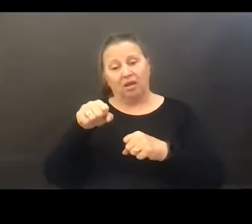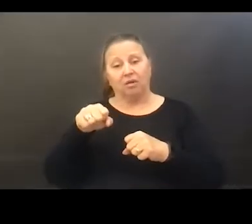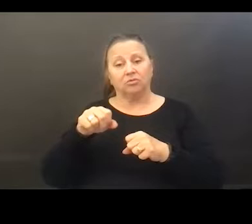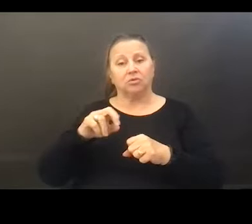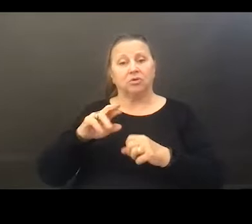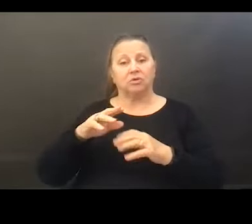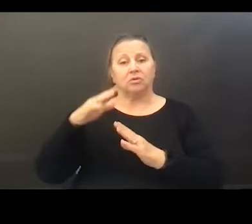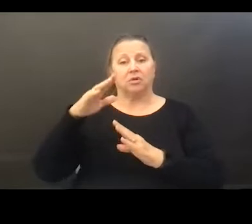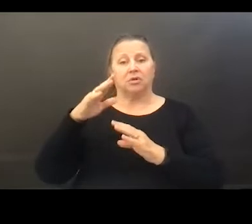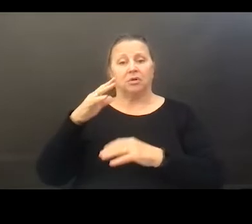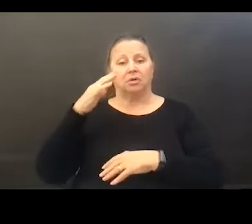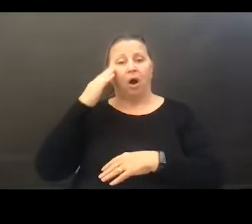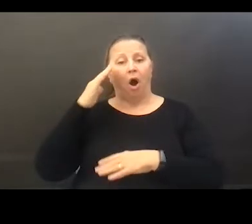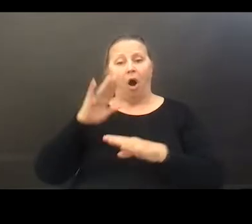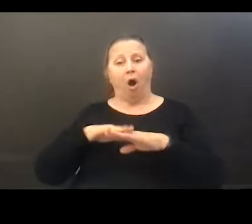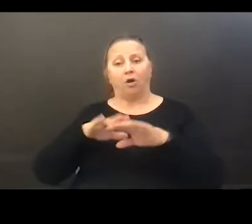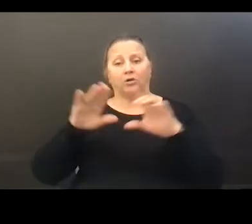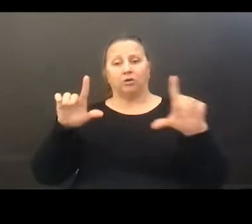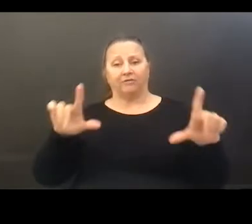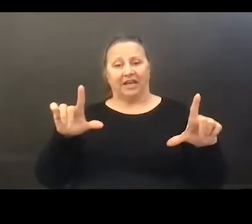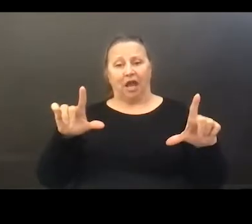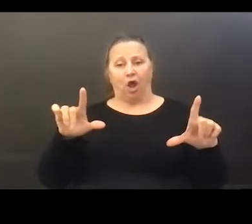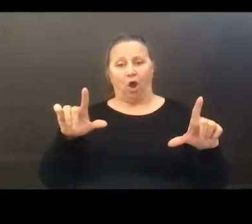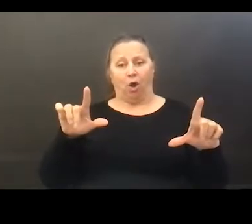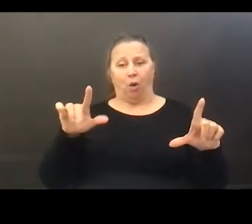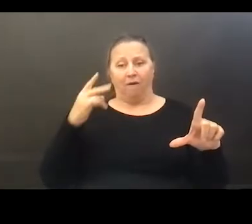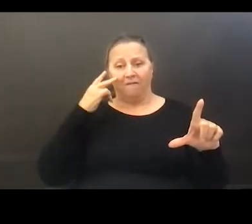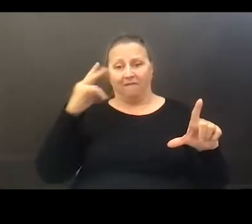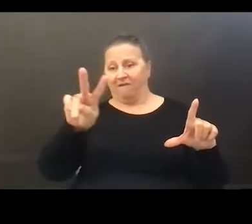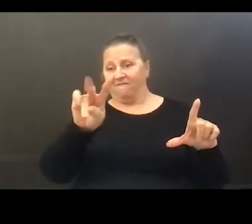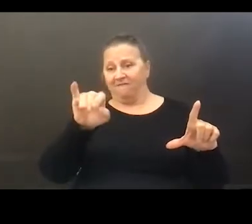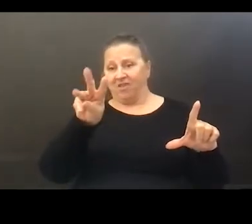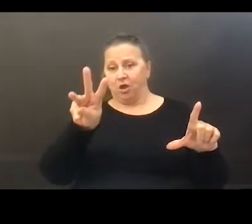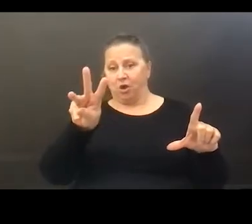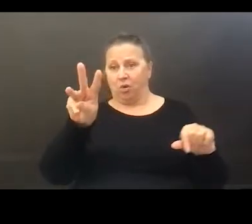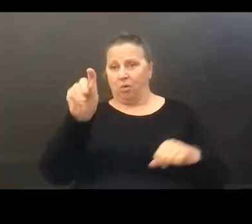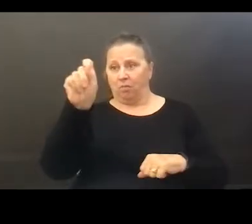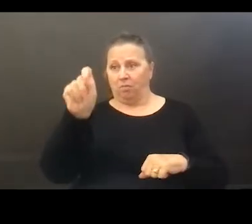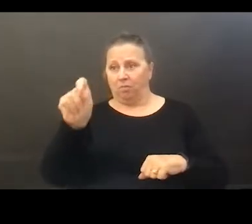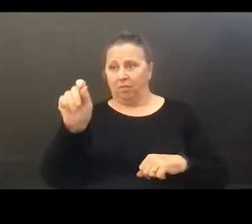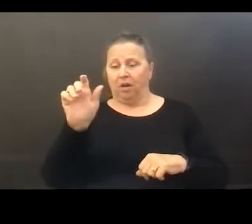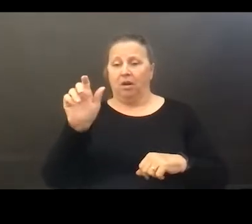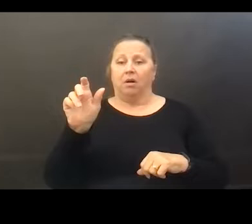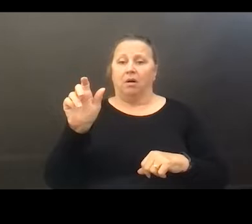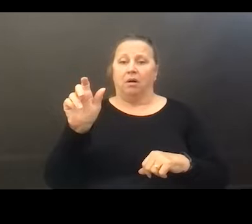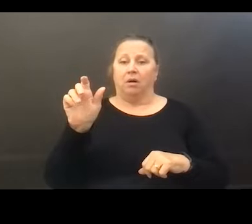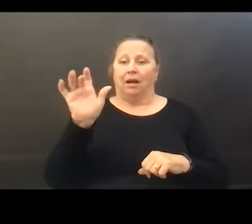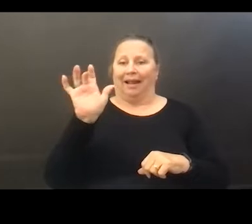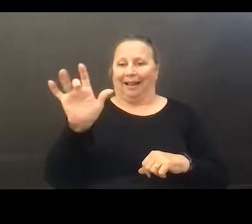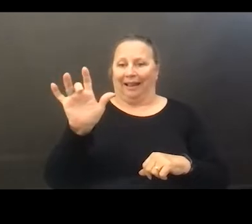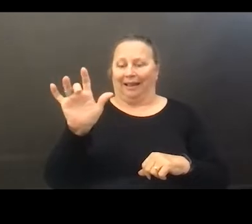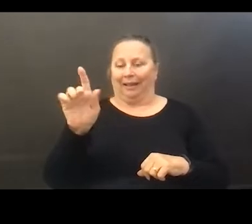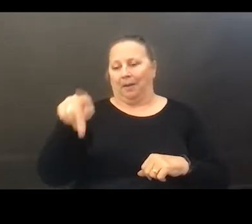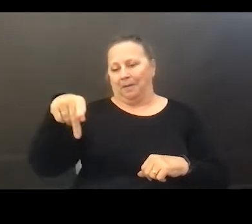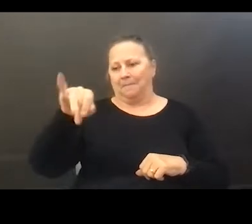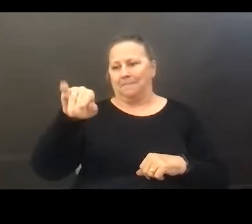right-hand corner of the video of you and click on video of Sonia rather, and click on pin. That'll bring her to the